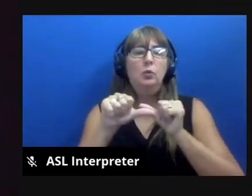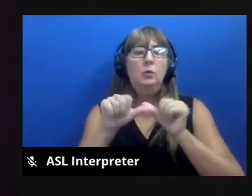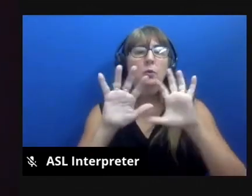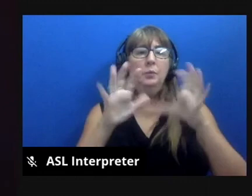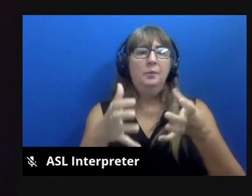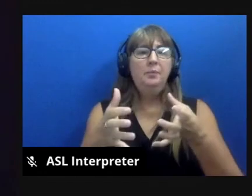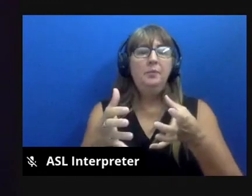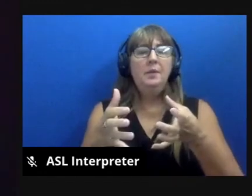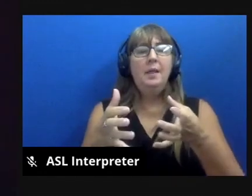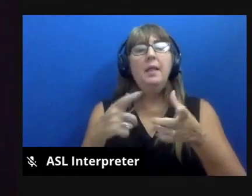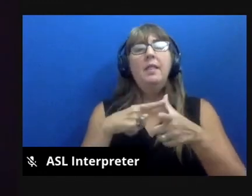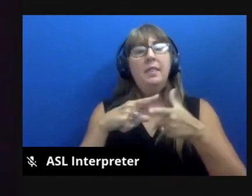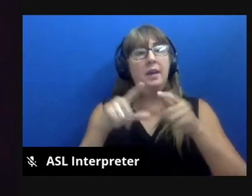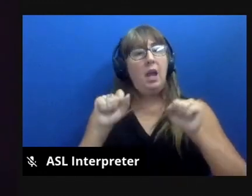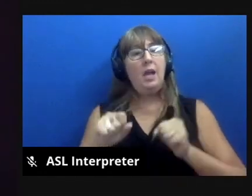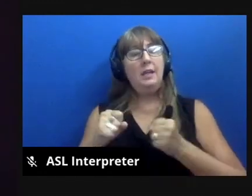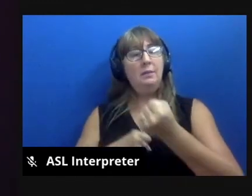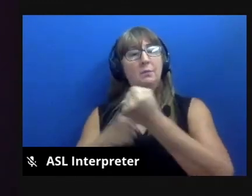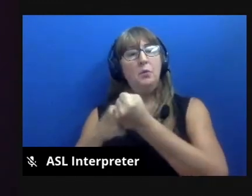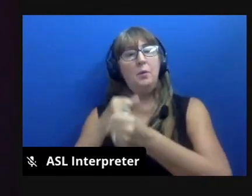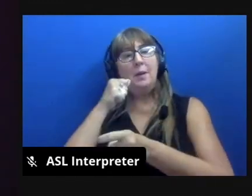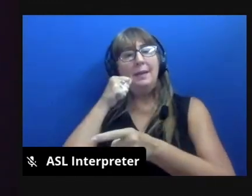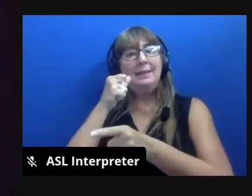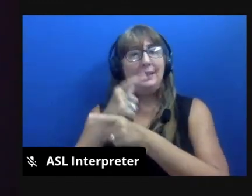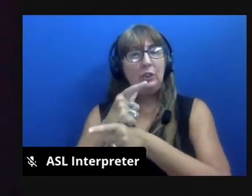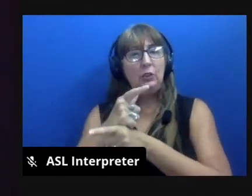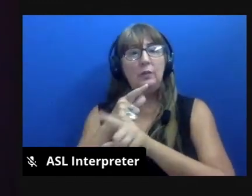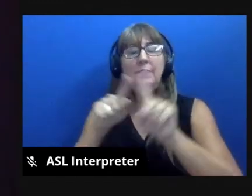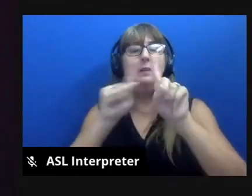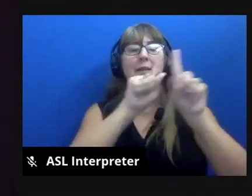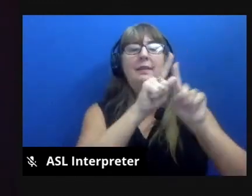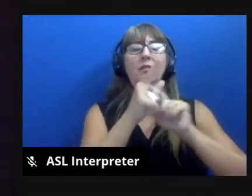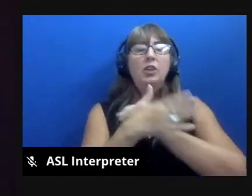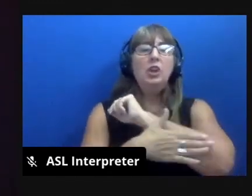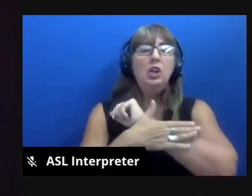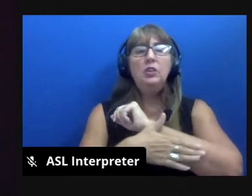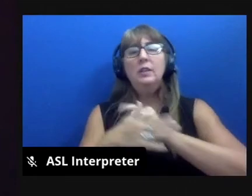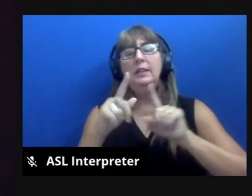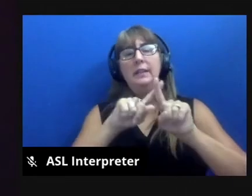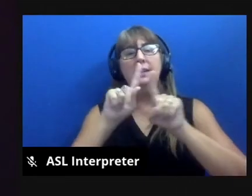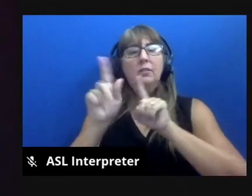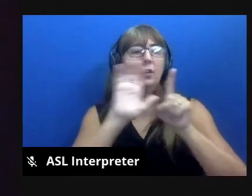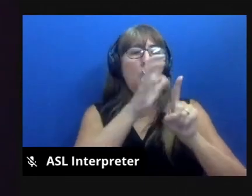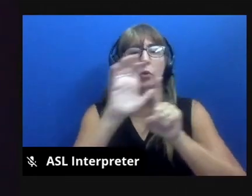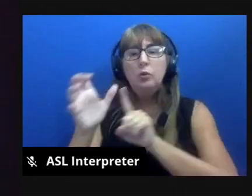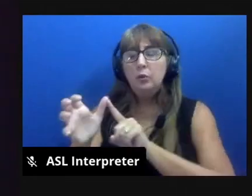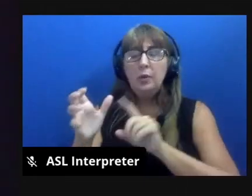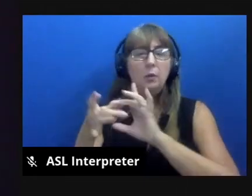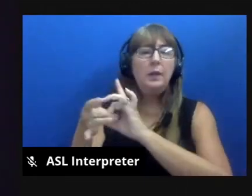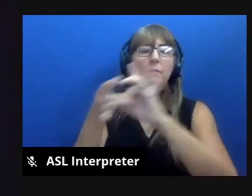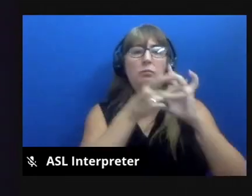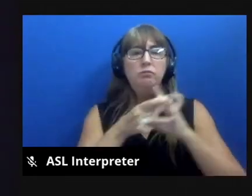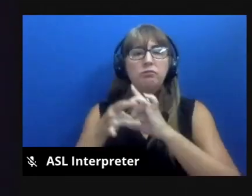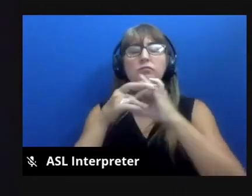my Iranian sisters and say, let's work together to fight race sexism in your cultural context, which looks different than